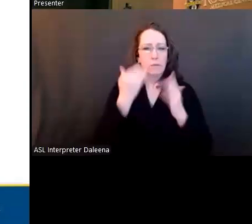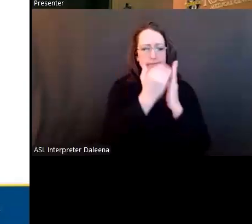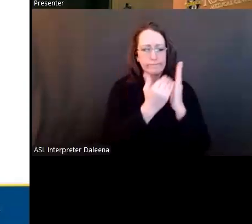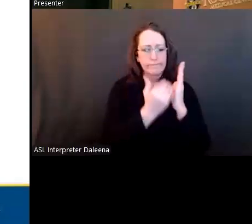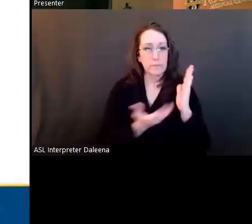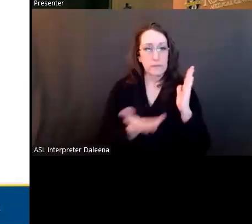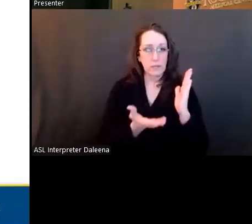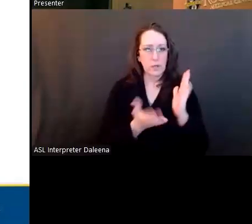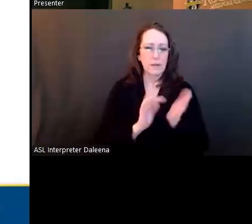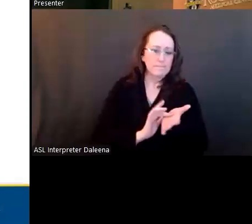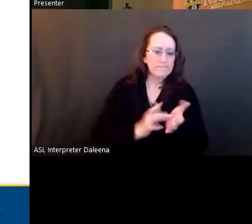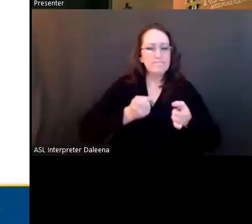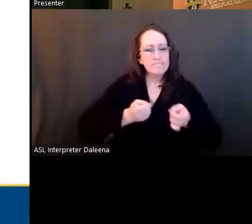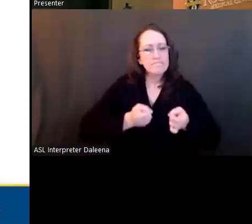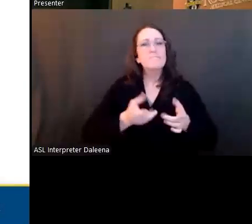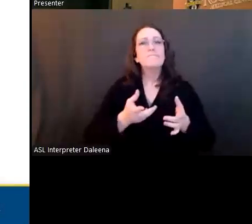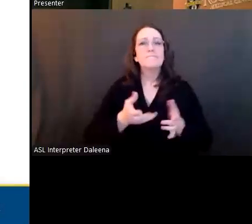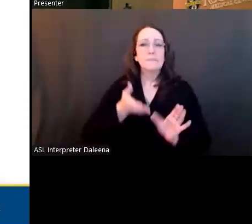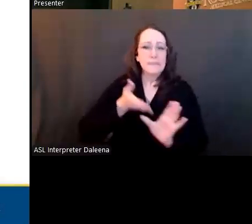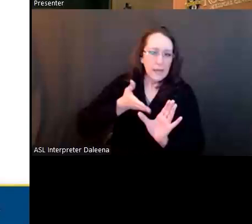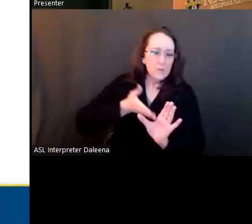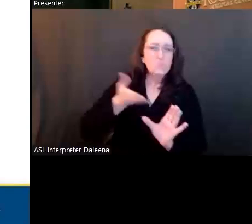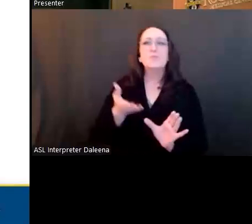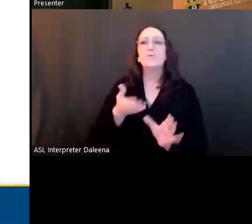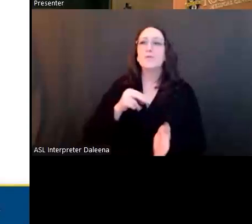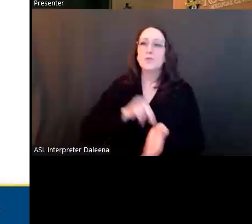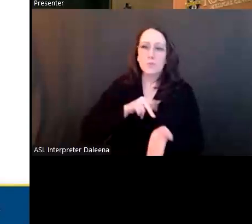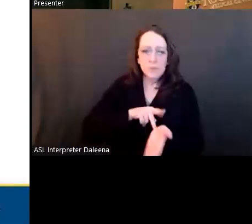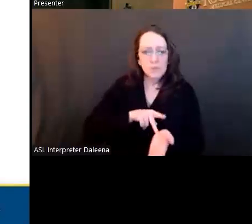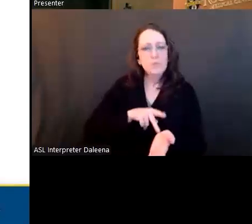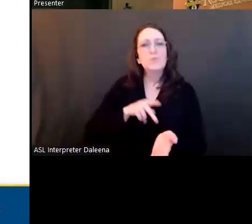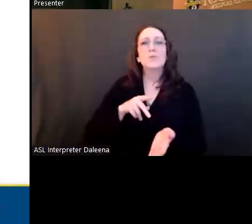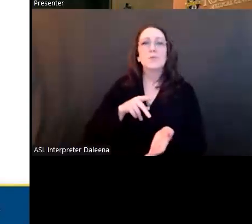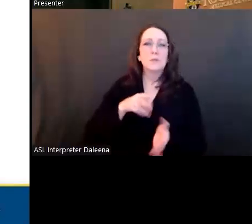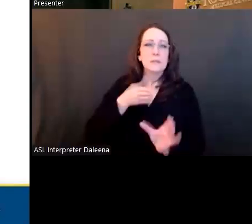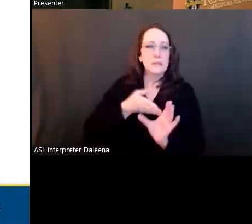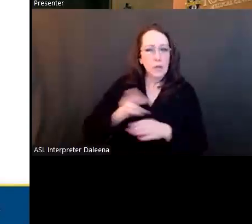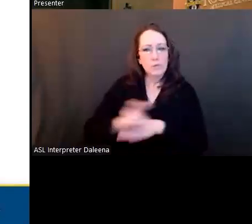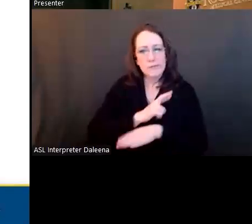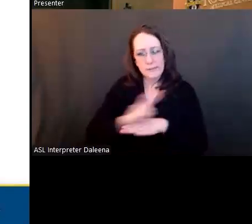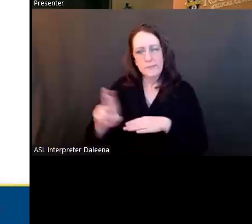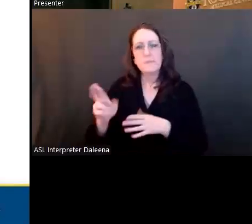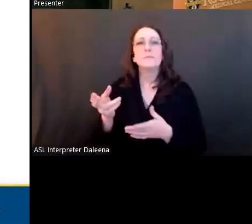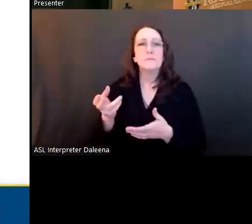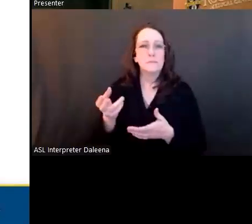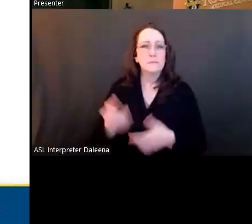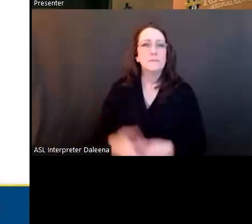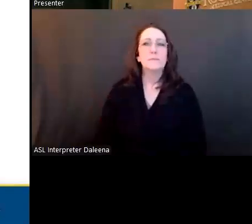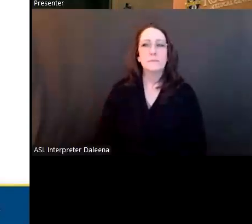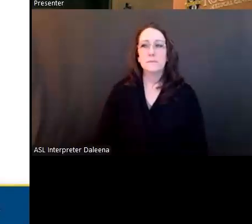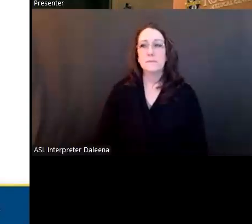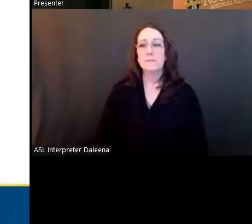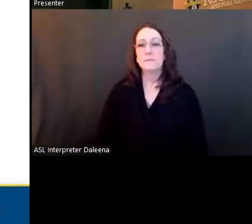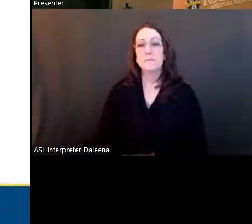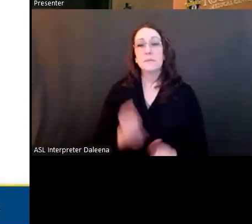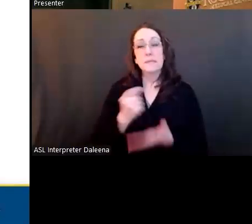about medication management from psychiatrists, nurse practitioners, and psychiatry residents. We have